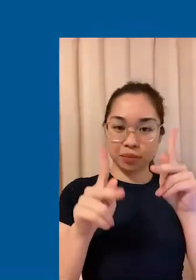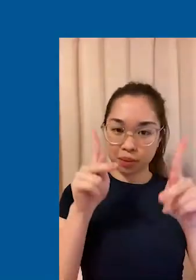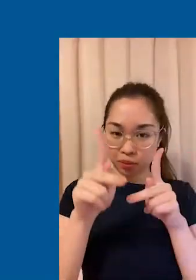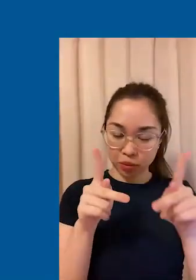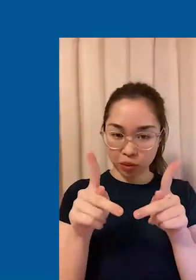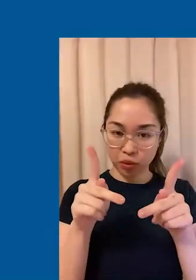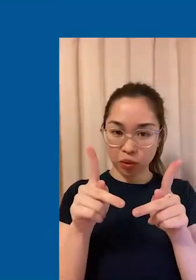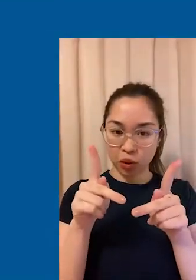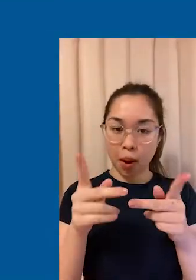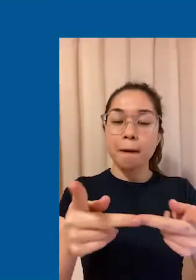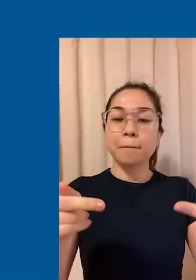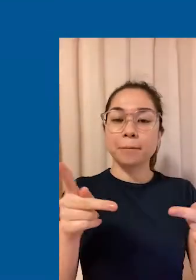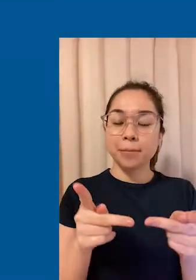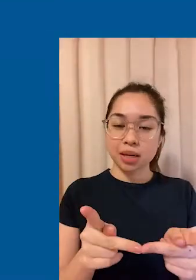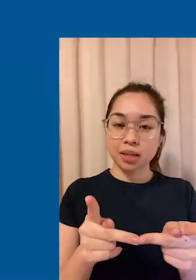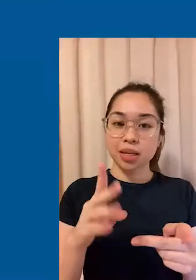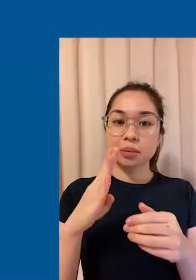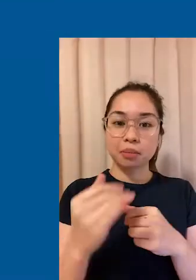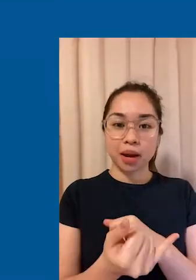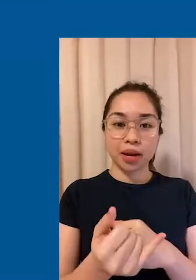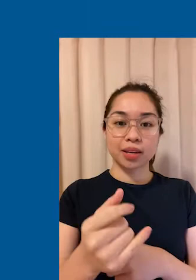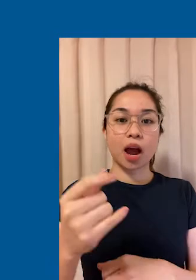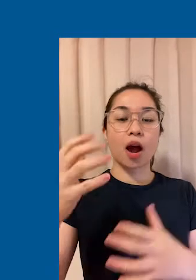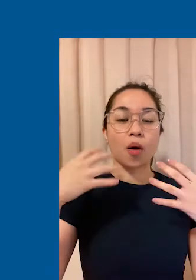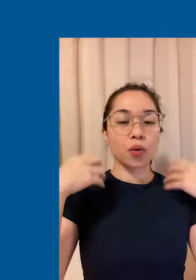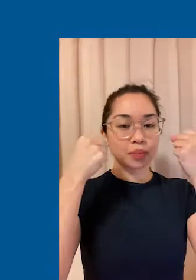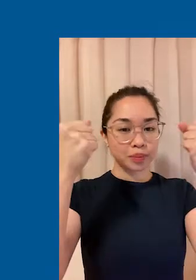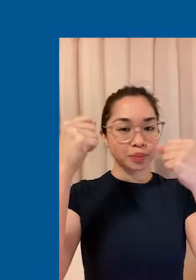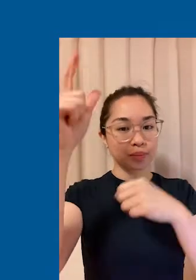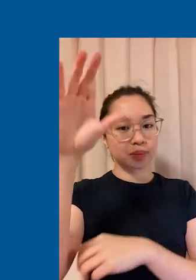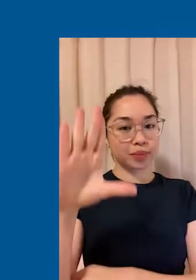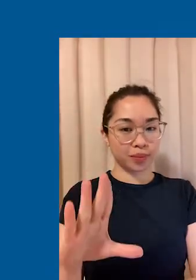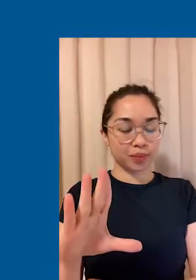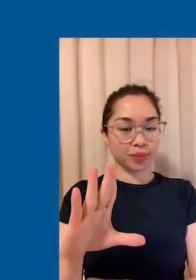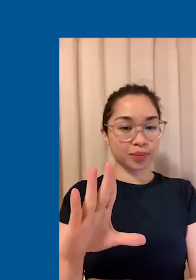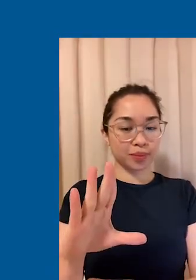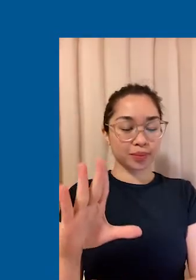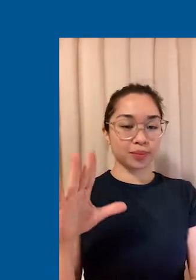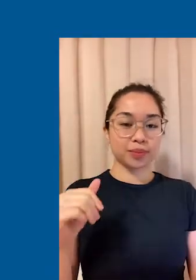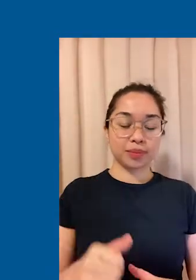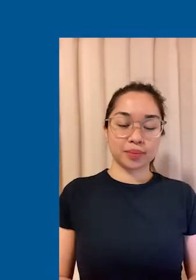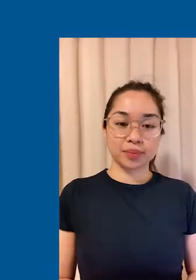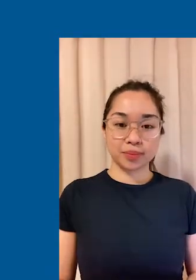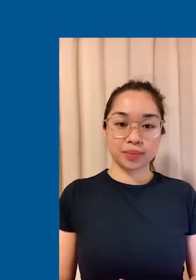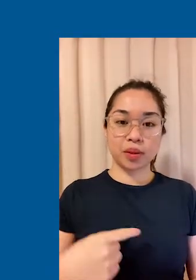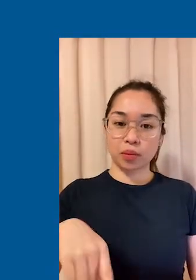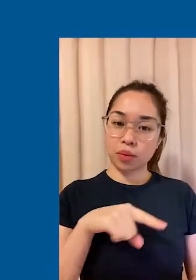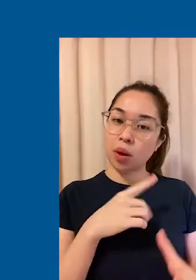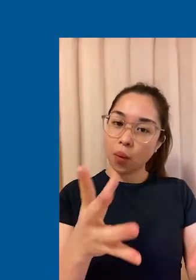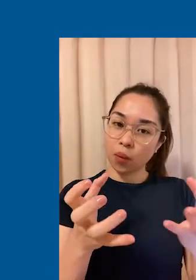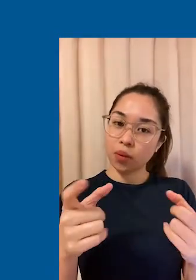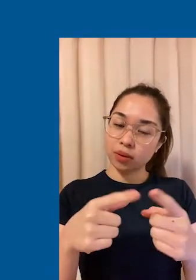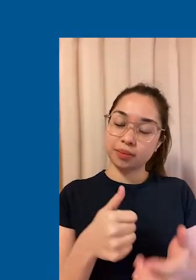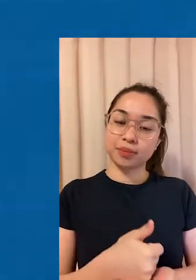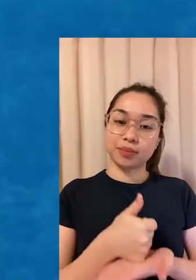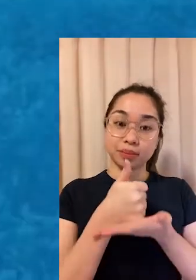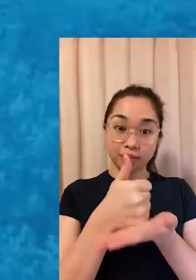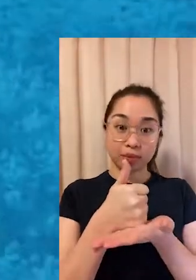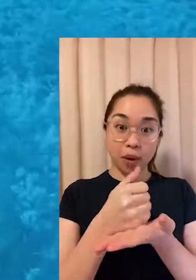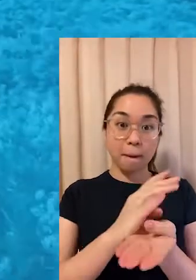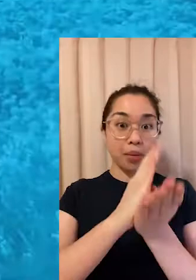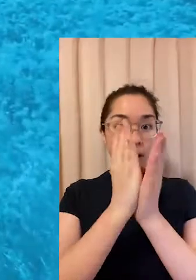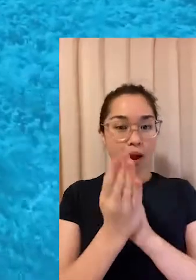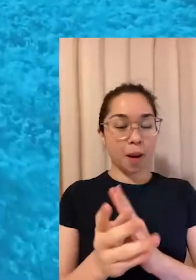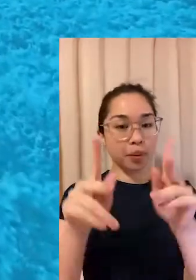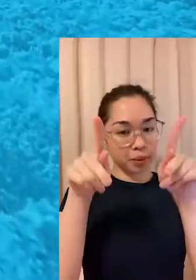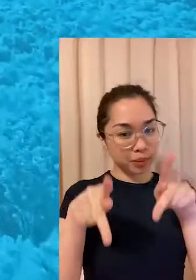by the Almighty in the heart of the nation with the nations at heart. We want to help you become